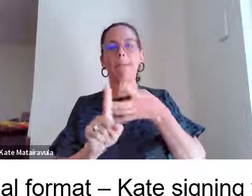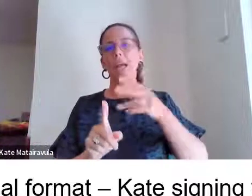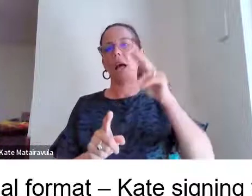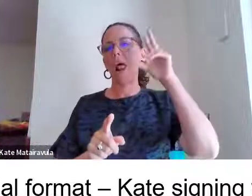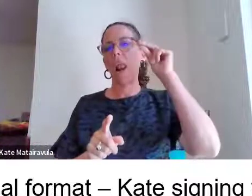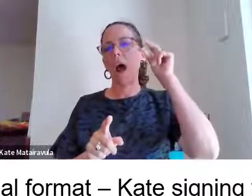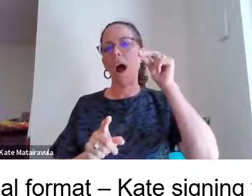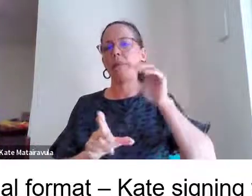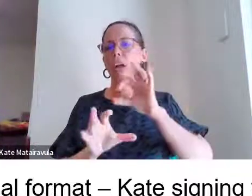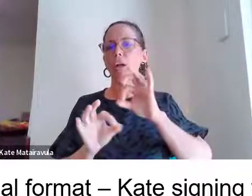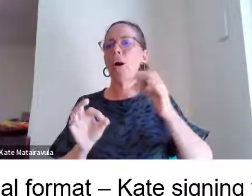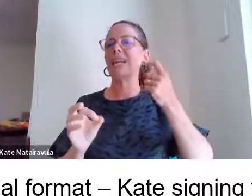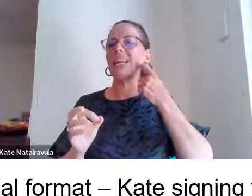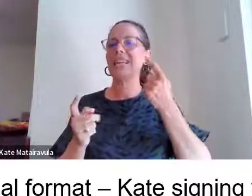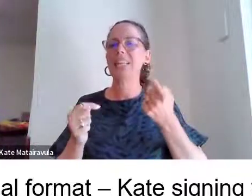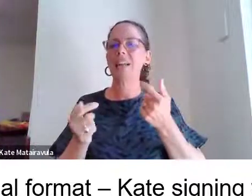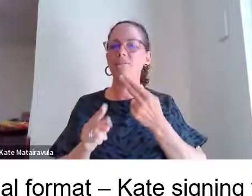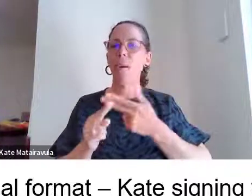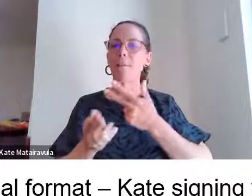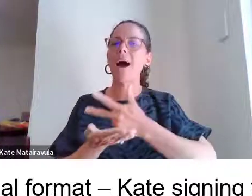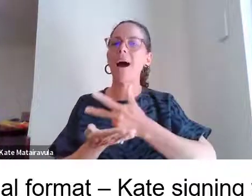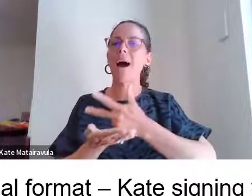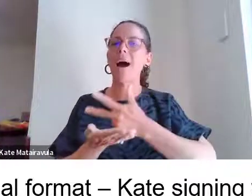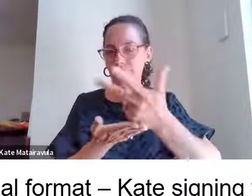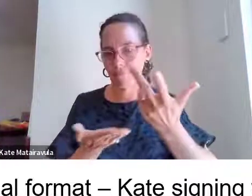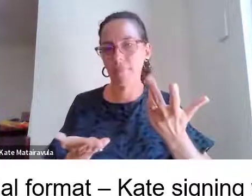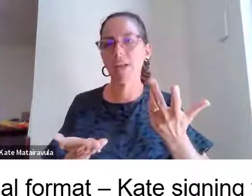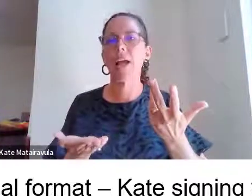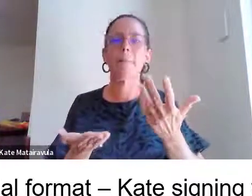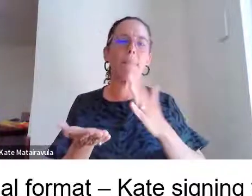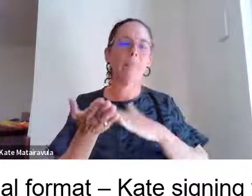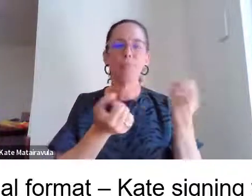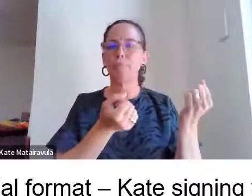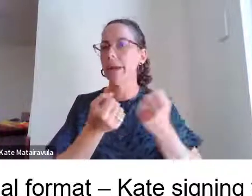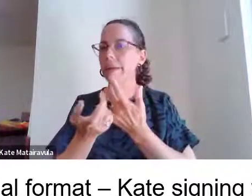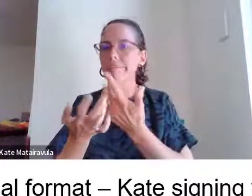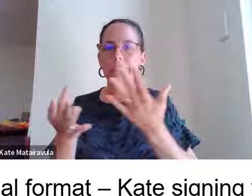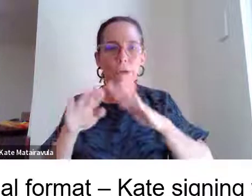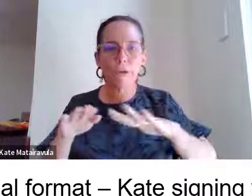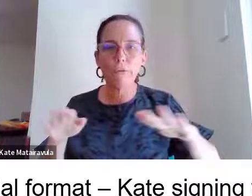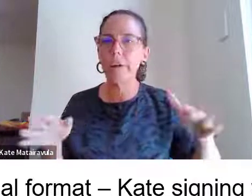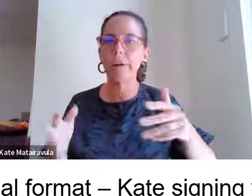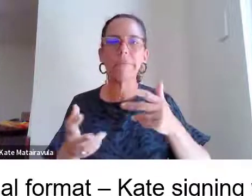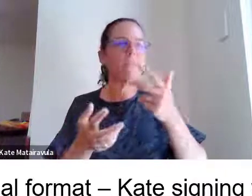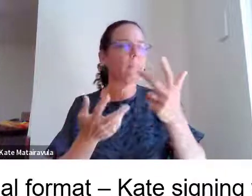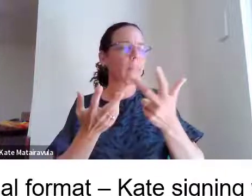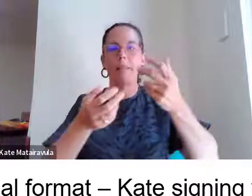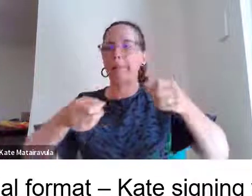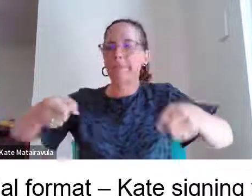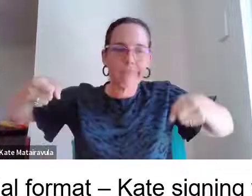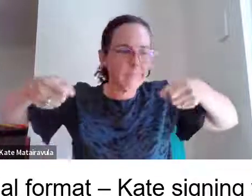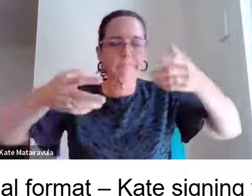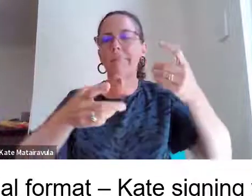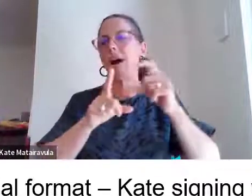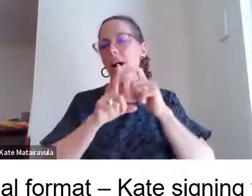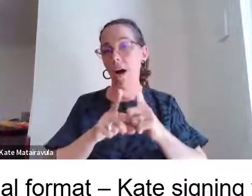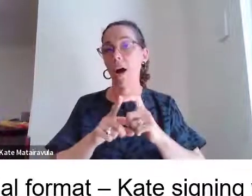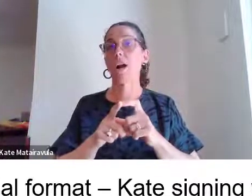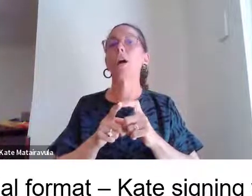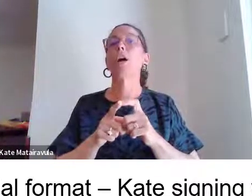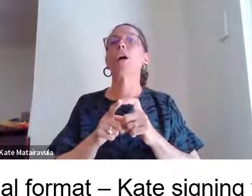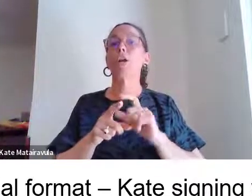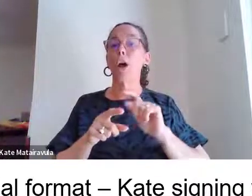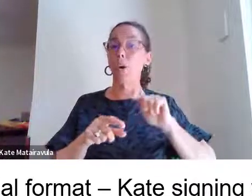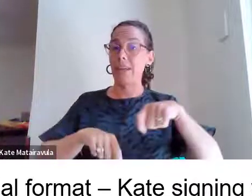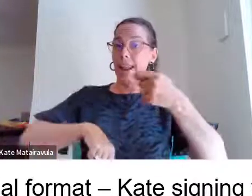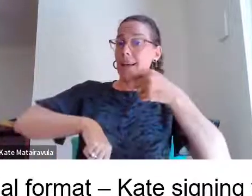certainly wasn't a great time that we chose having a weekday, and that specific library also was not easy for parking. So it was hard for people to actually